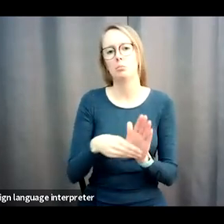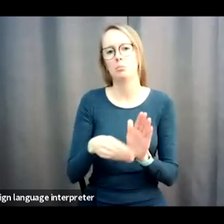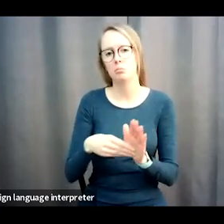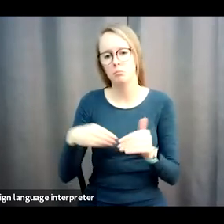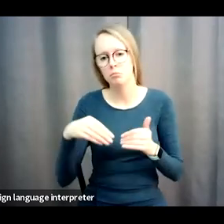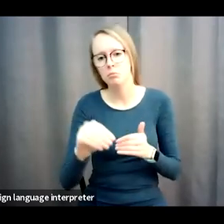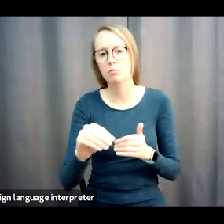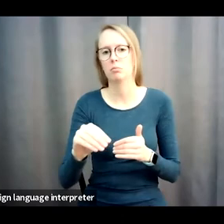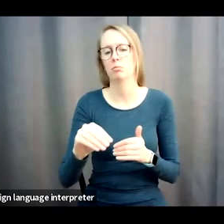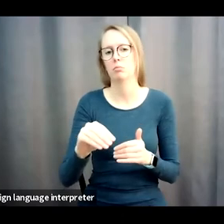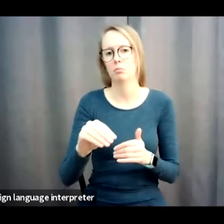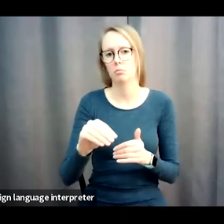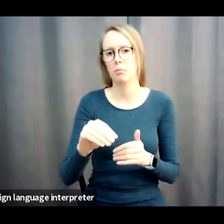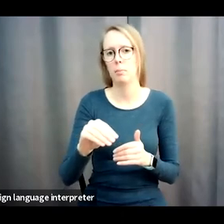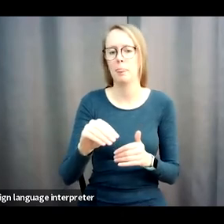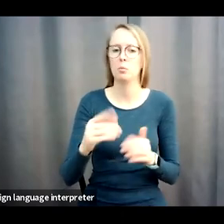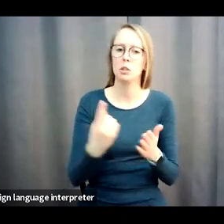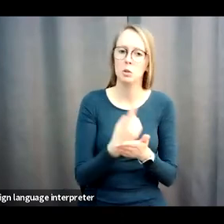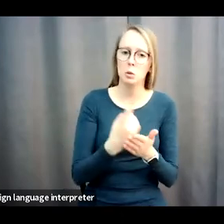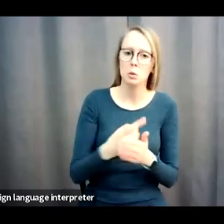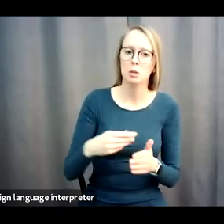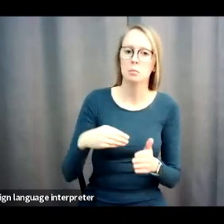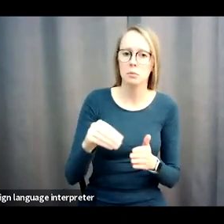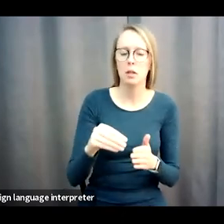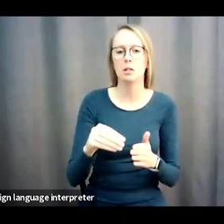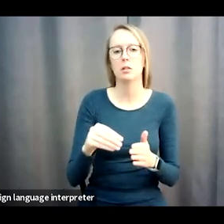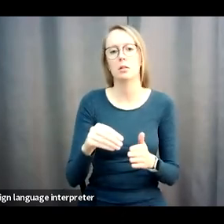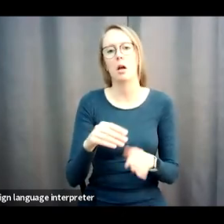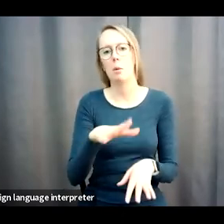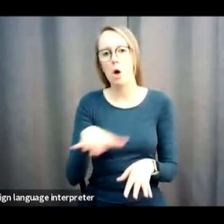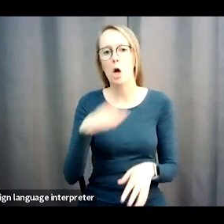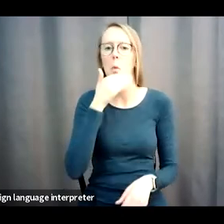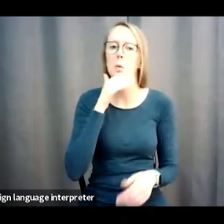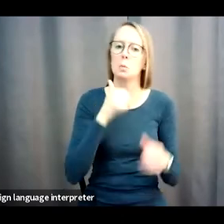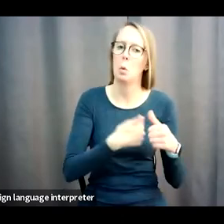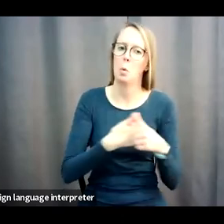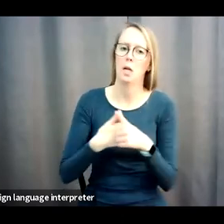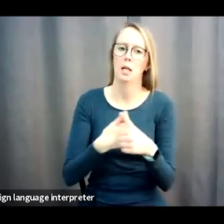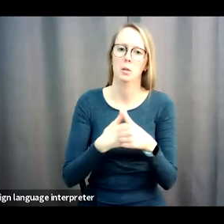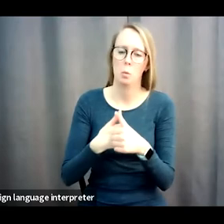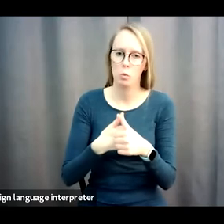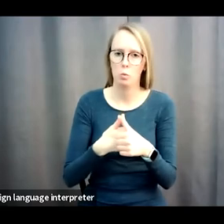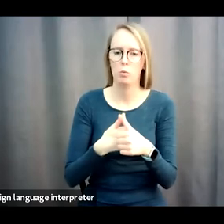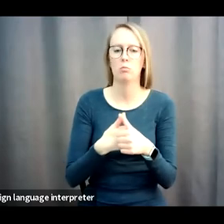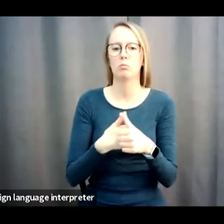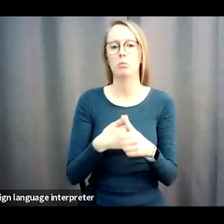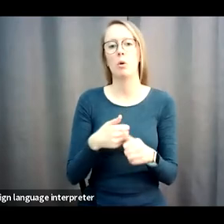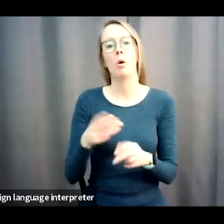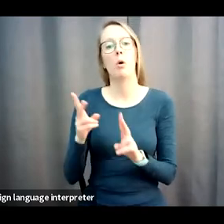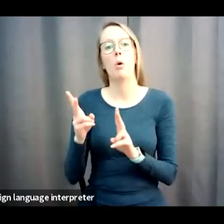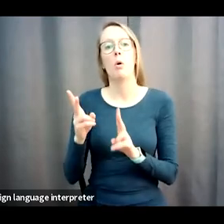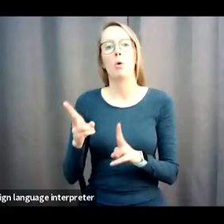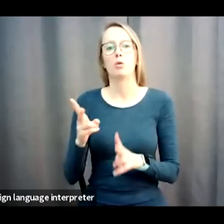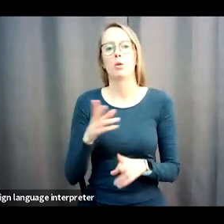schemes to allocate resources to child and youth organizations. And in addition,